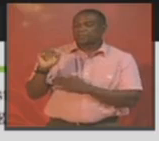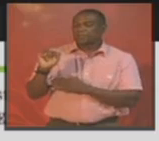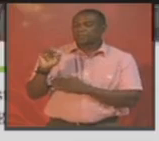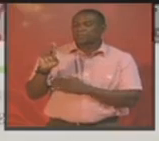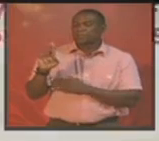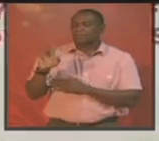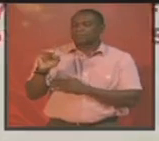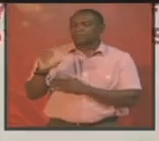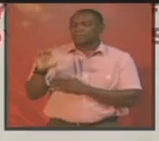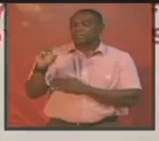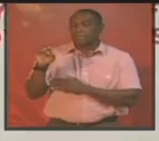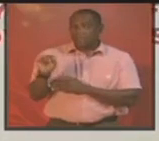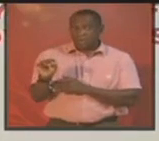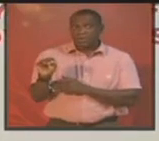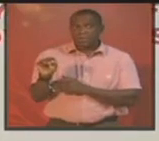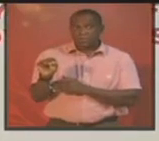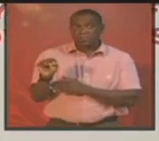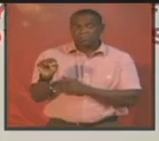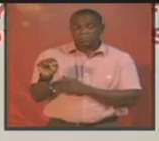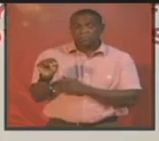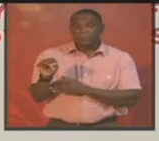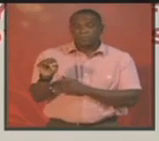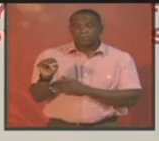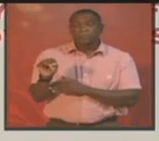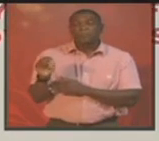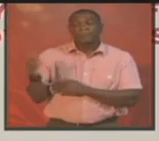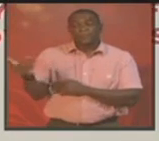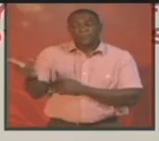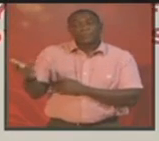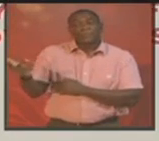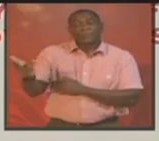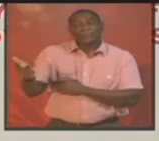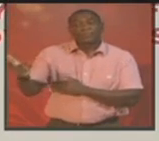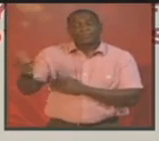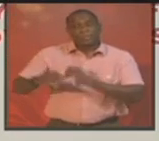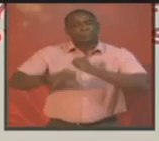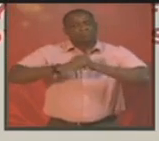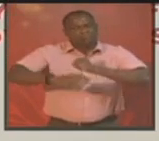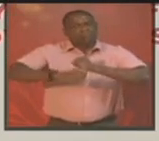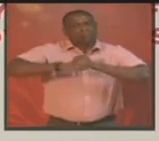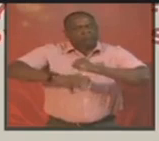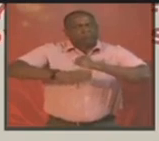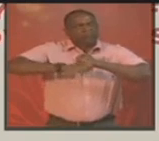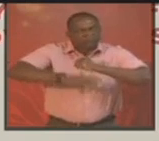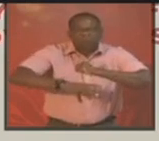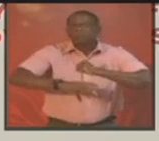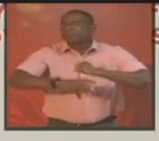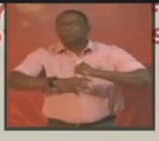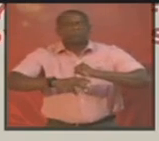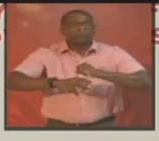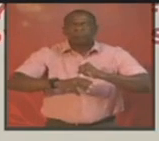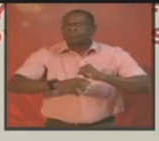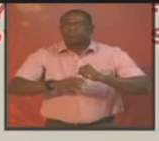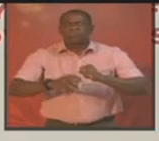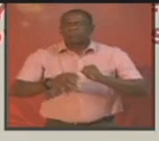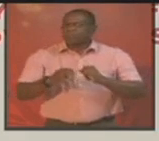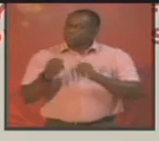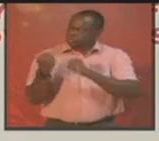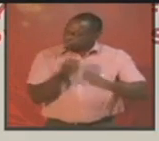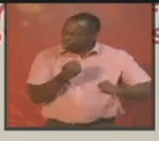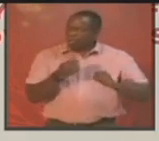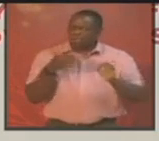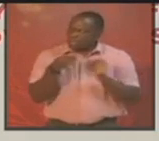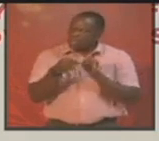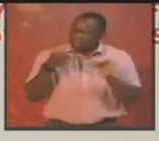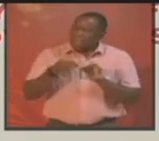added their significant voices and advocacy to the issue of vaccine equity.